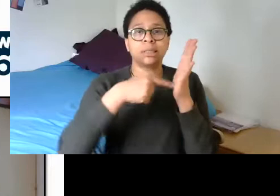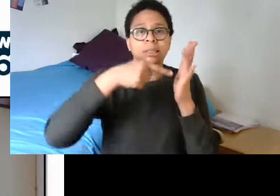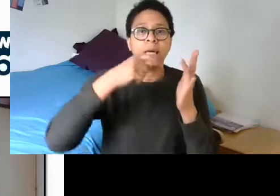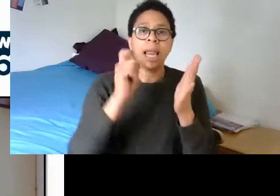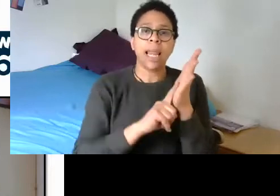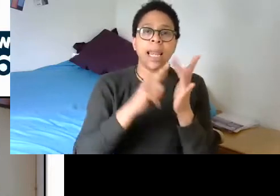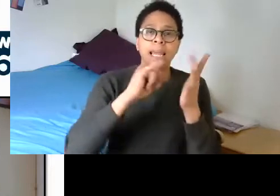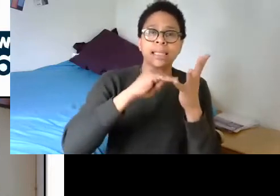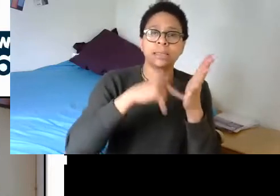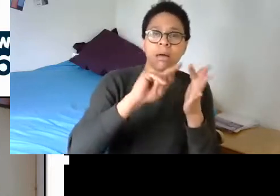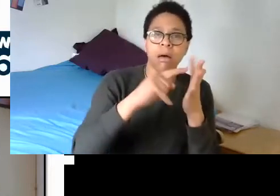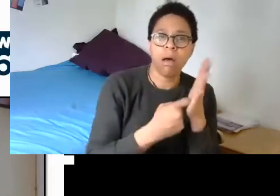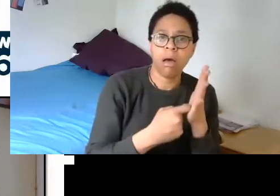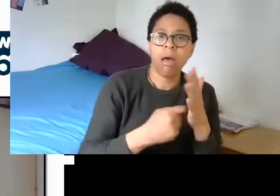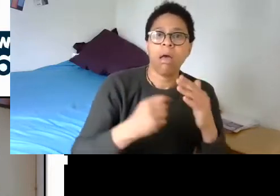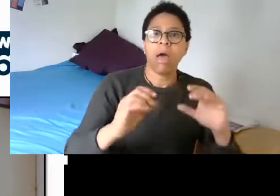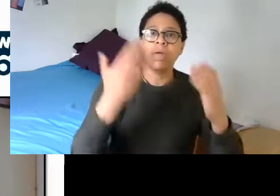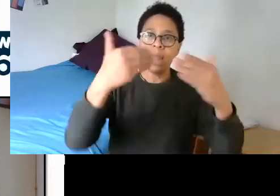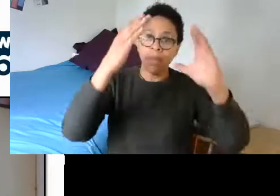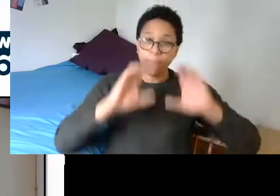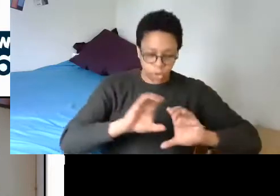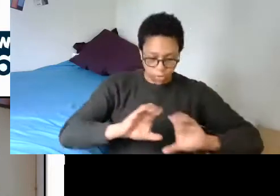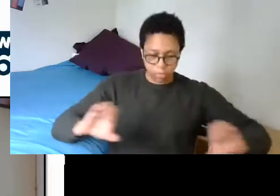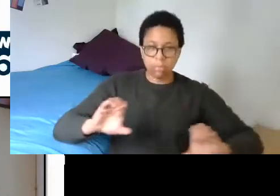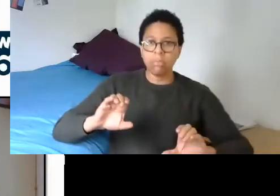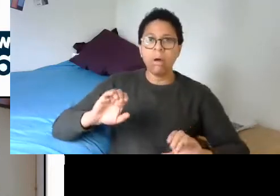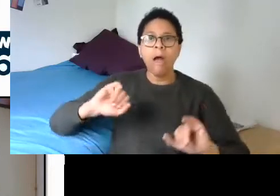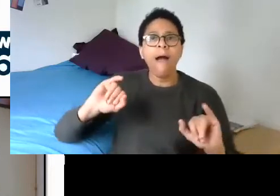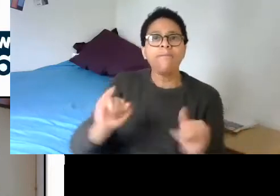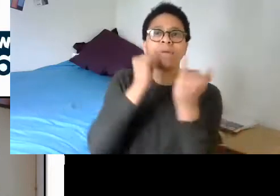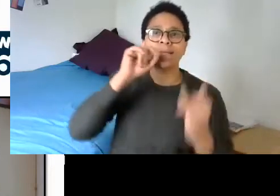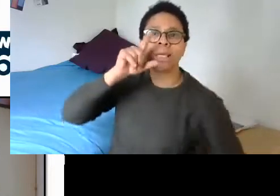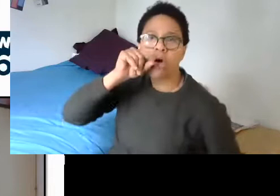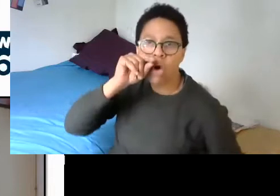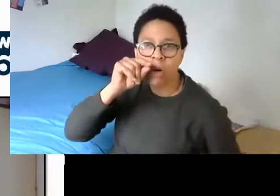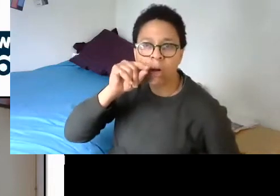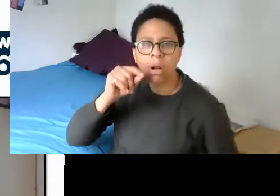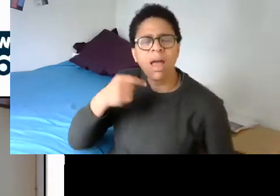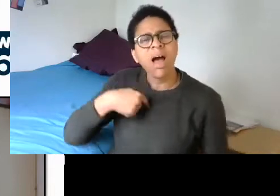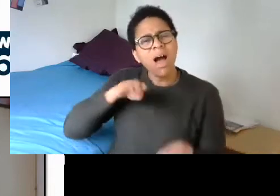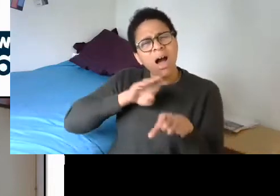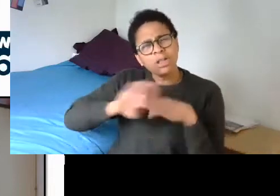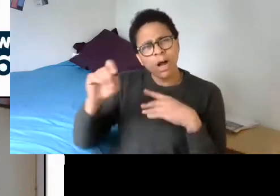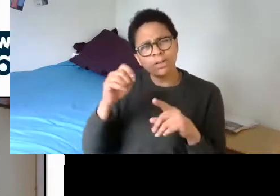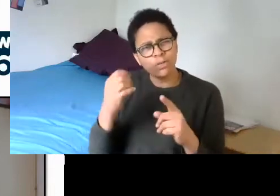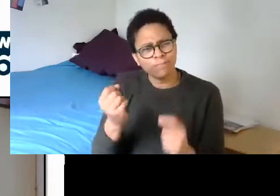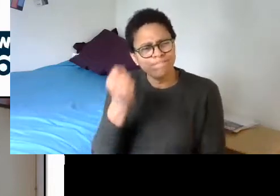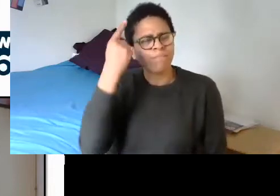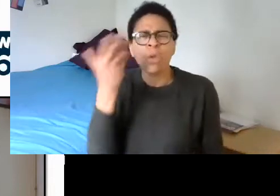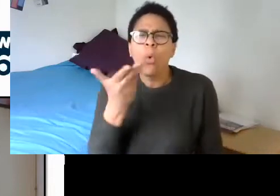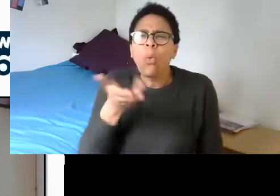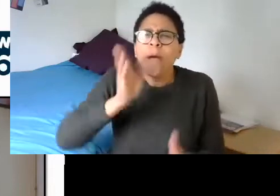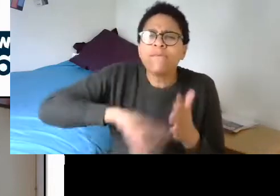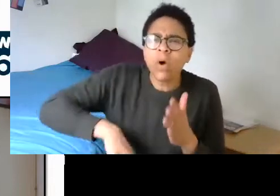a range of images that you can find in this book. Once again, I tried to trace the provenance of the book, and I managed to track it